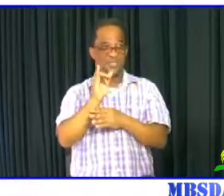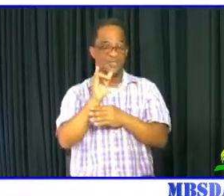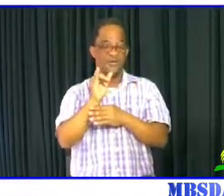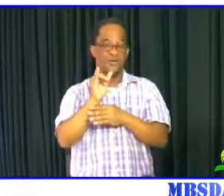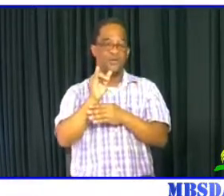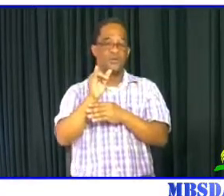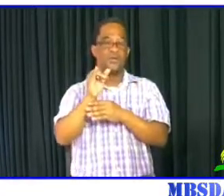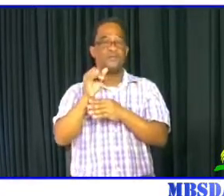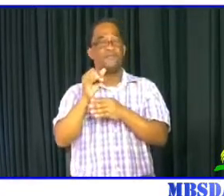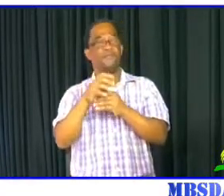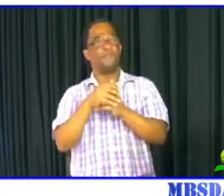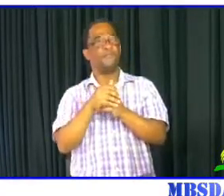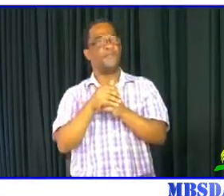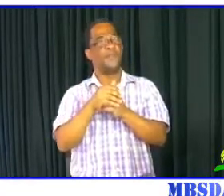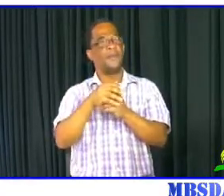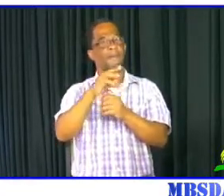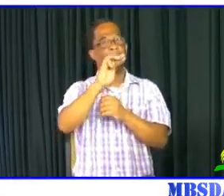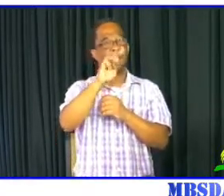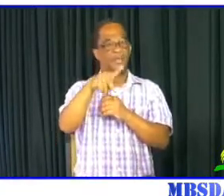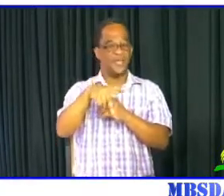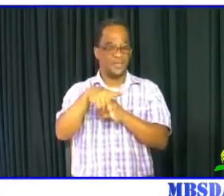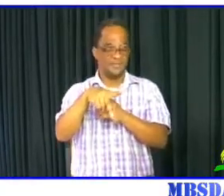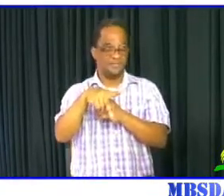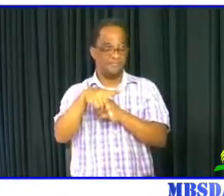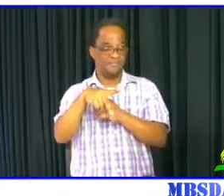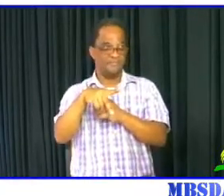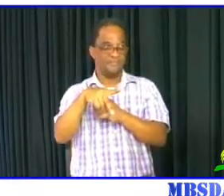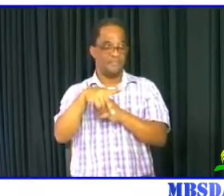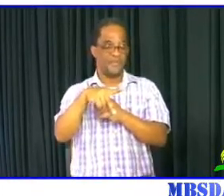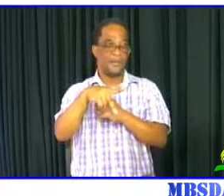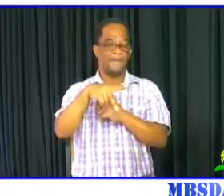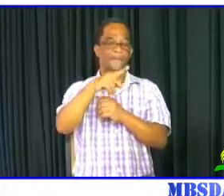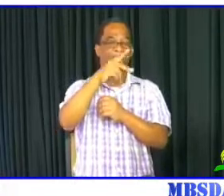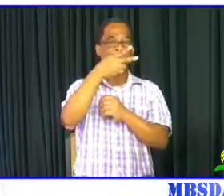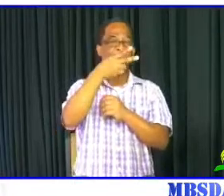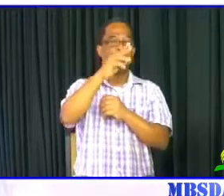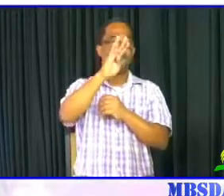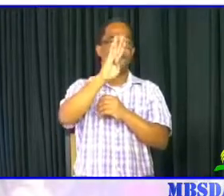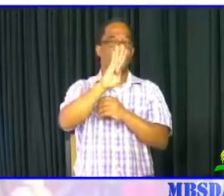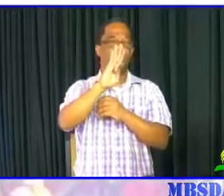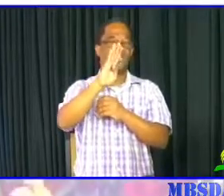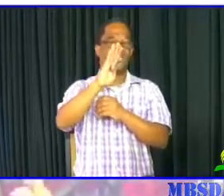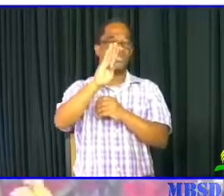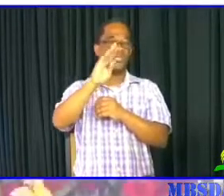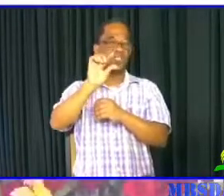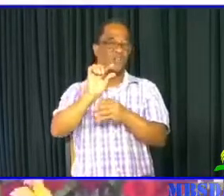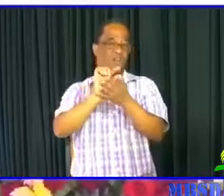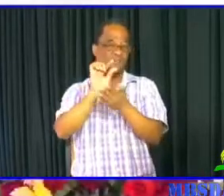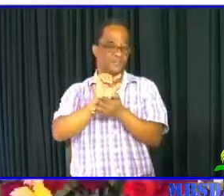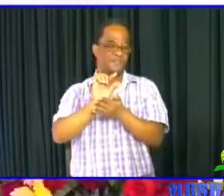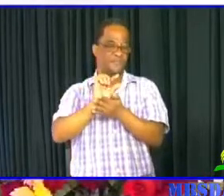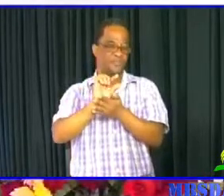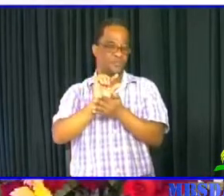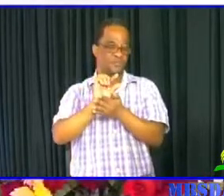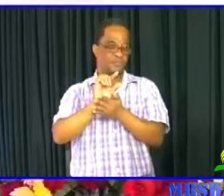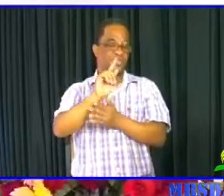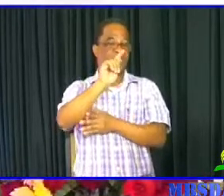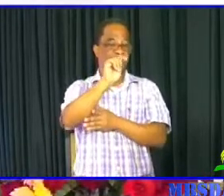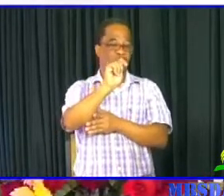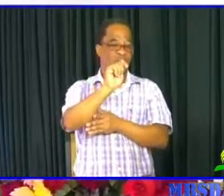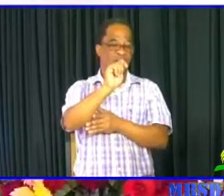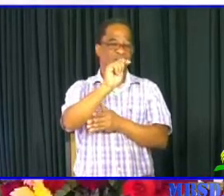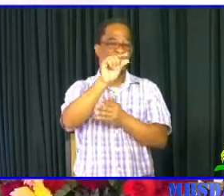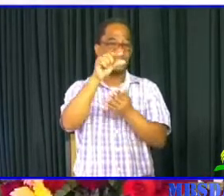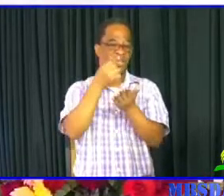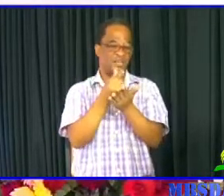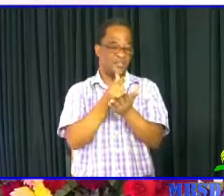SDA, Maypin SDA, Palmetto Gardens SDA, Treadlight Gardens,